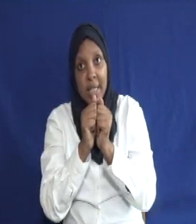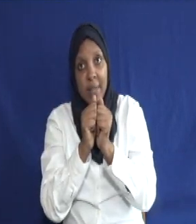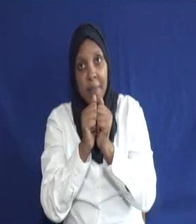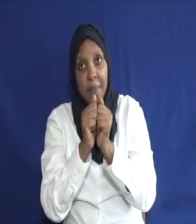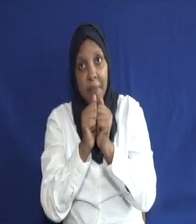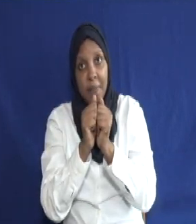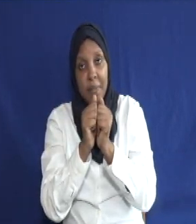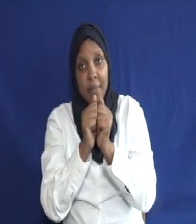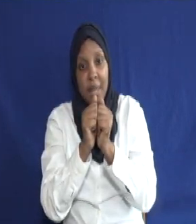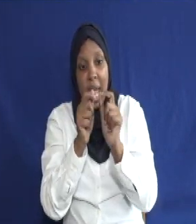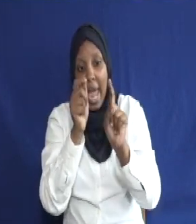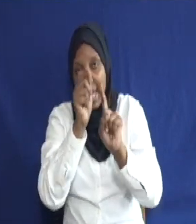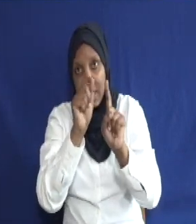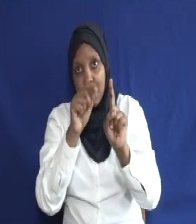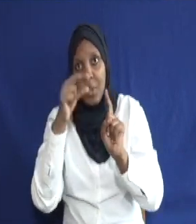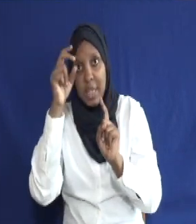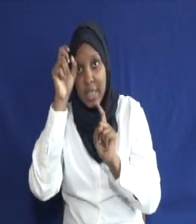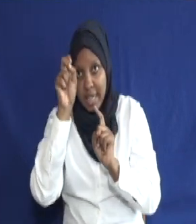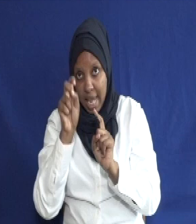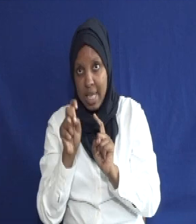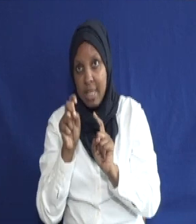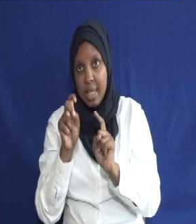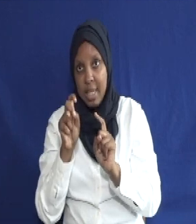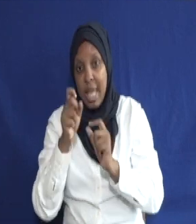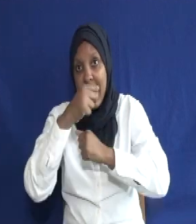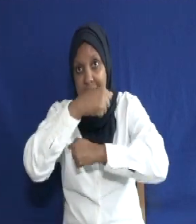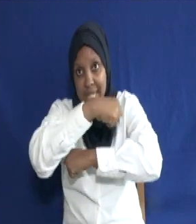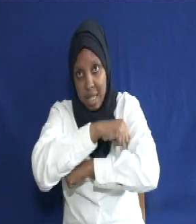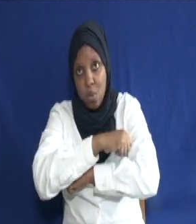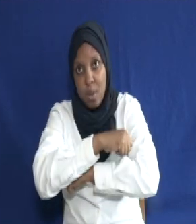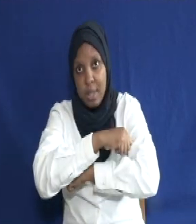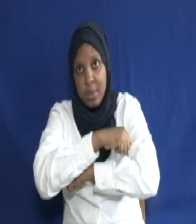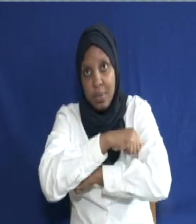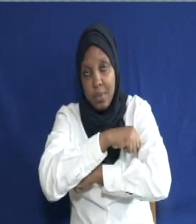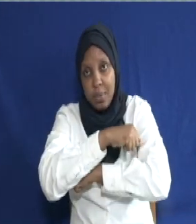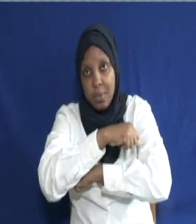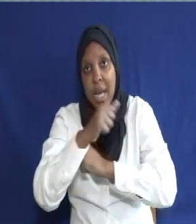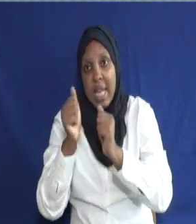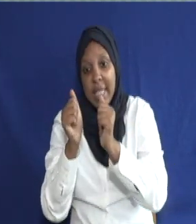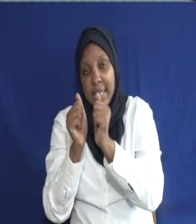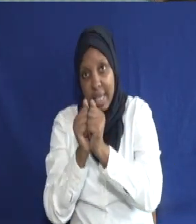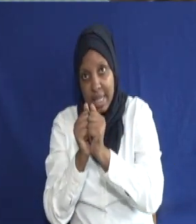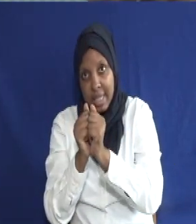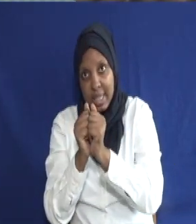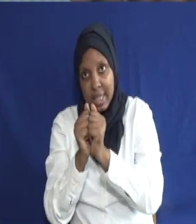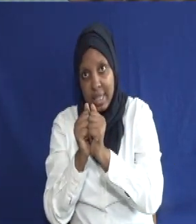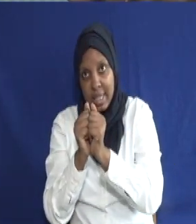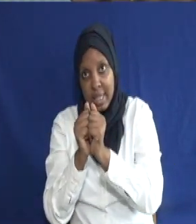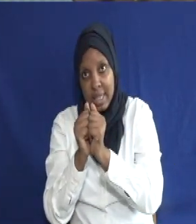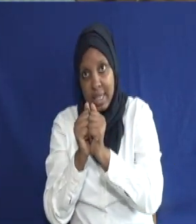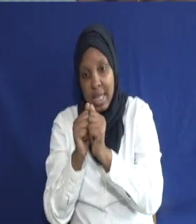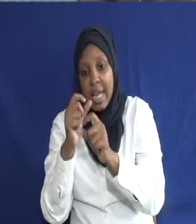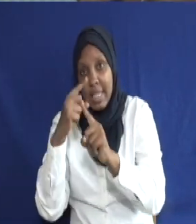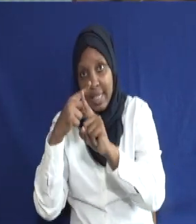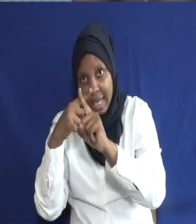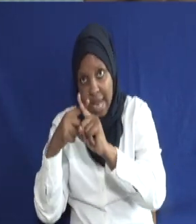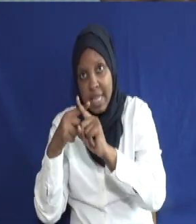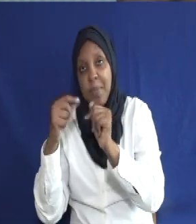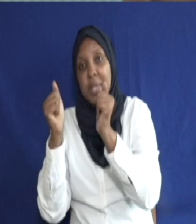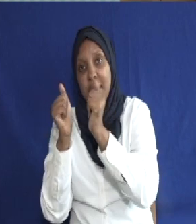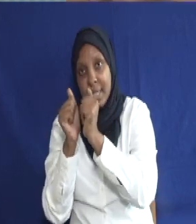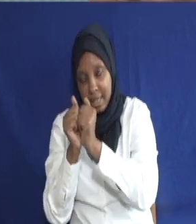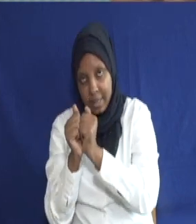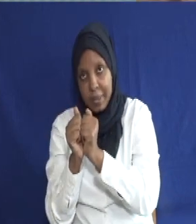we have 10 squared. 10 exponent x, and on the other side we have 10 squares.